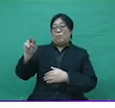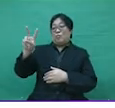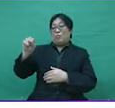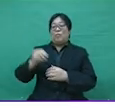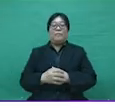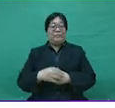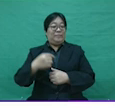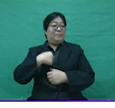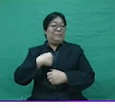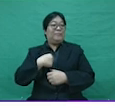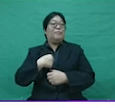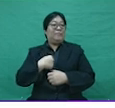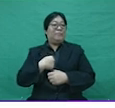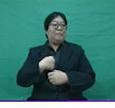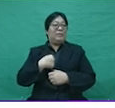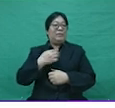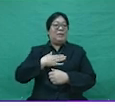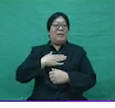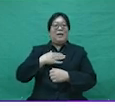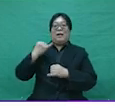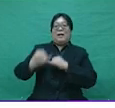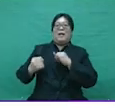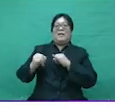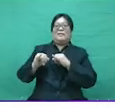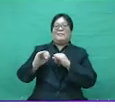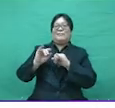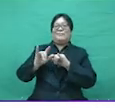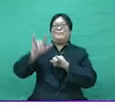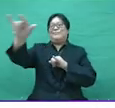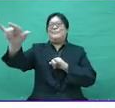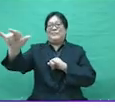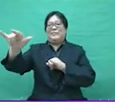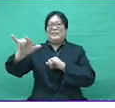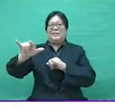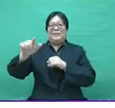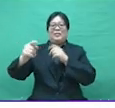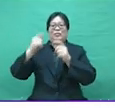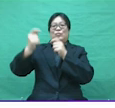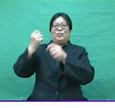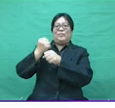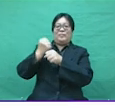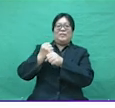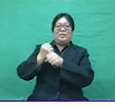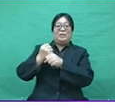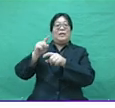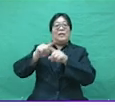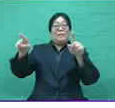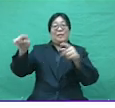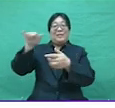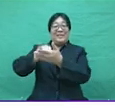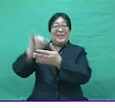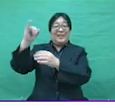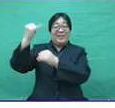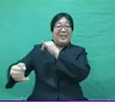February 2020, I was on my last long distance trip, not realizing that it was the last one for a longer